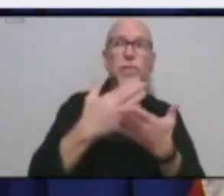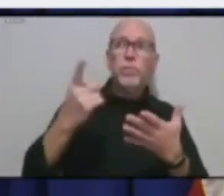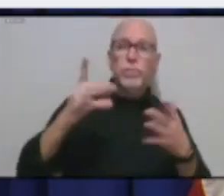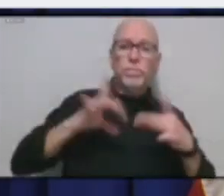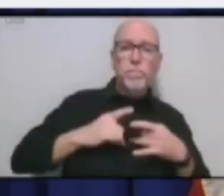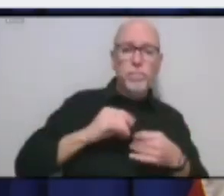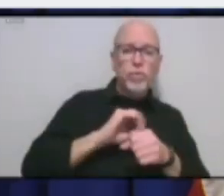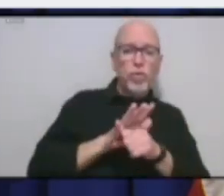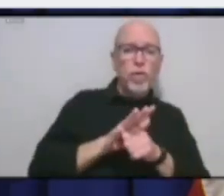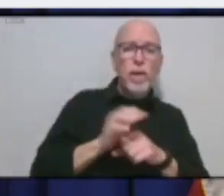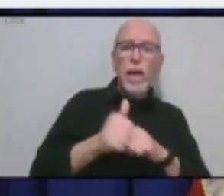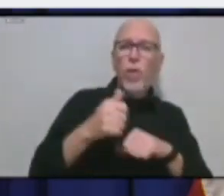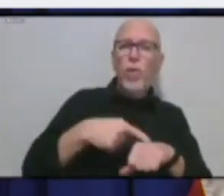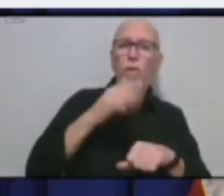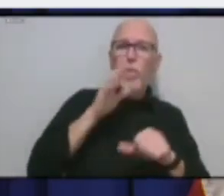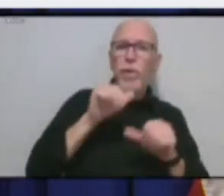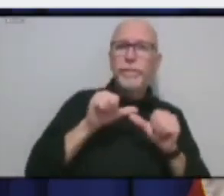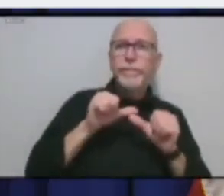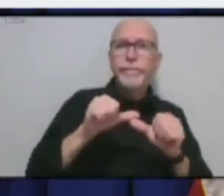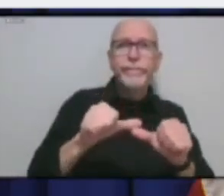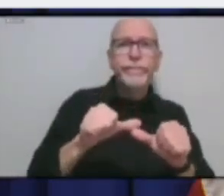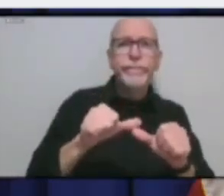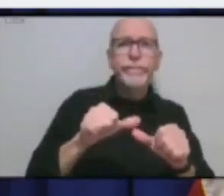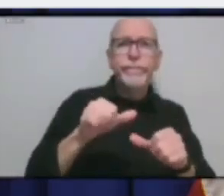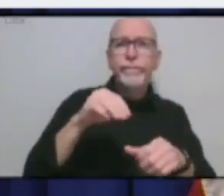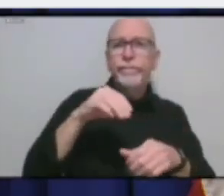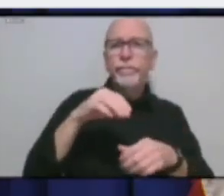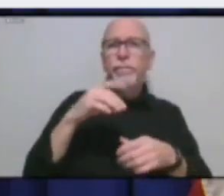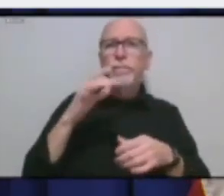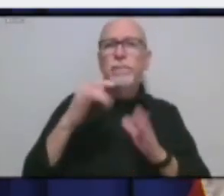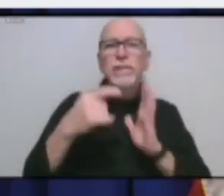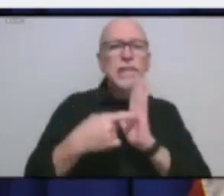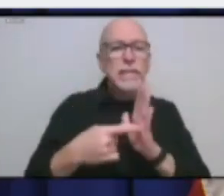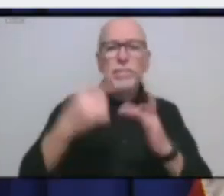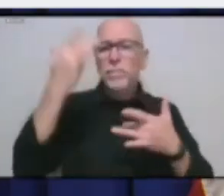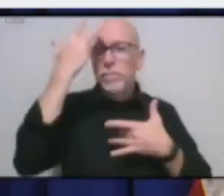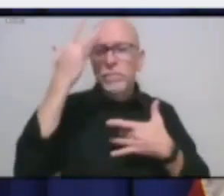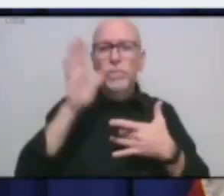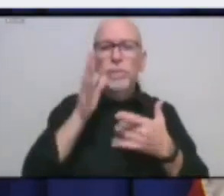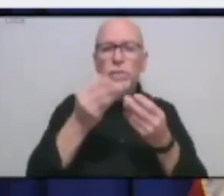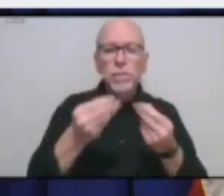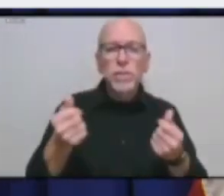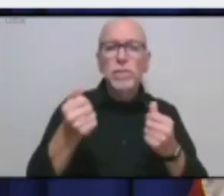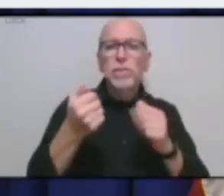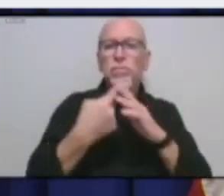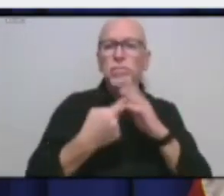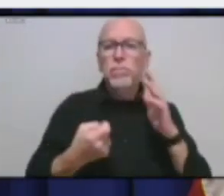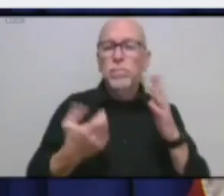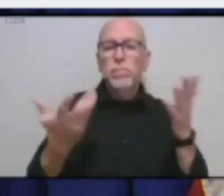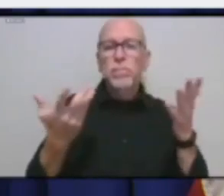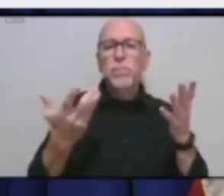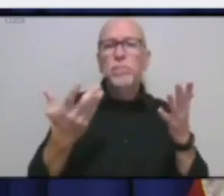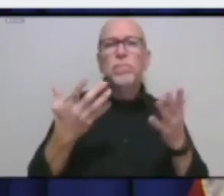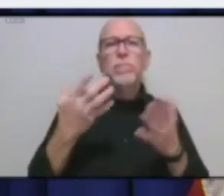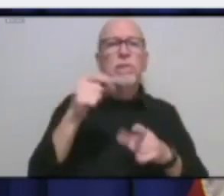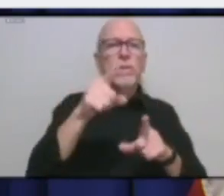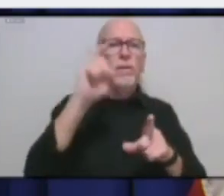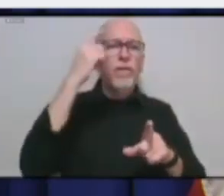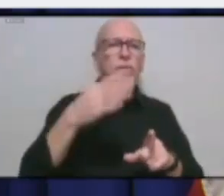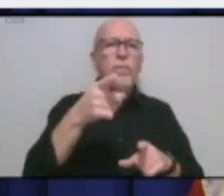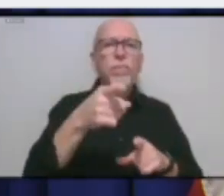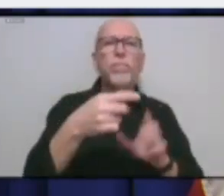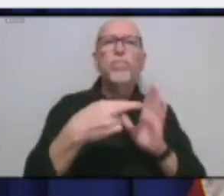how long they have it before, say, some of the symptoms tend to go away or disappear? And for you, Governor,